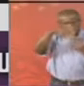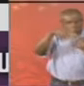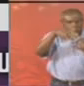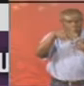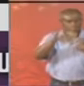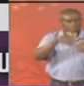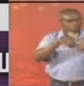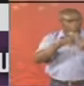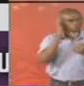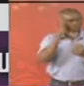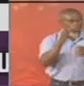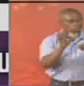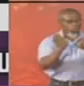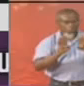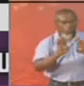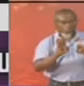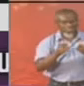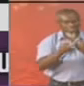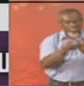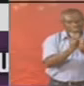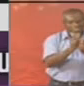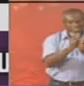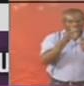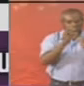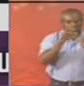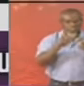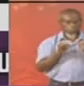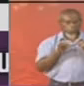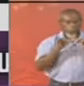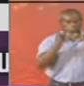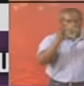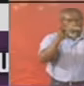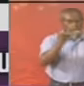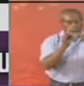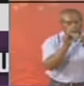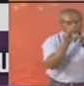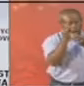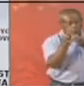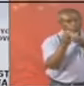have to change going forward into the future?